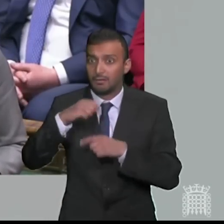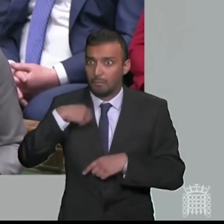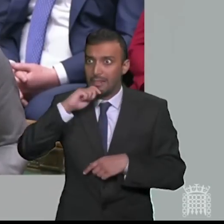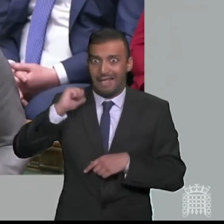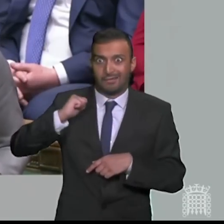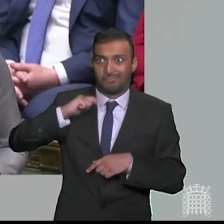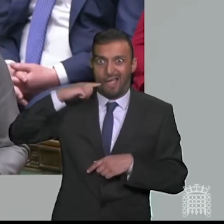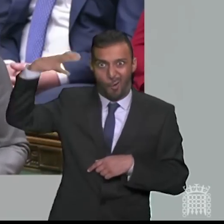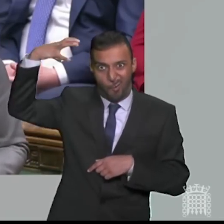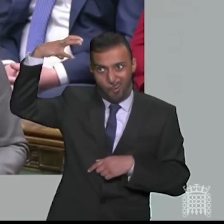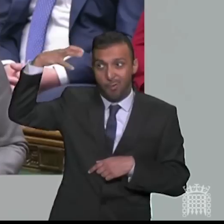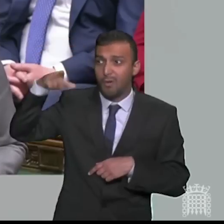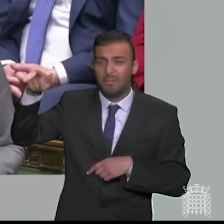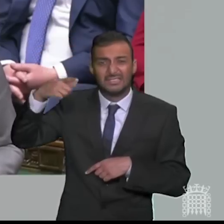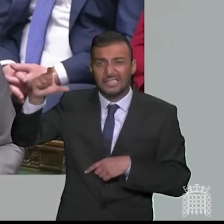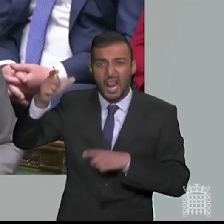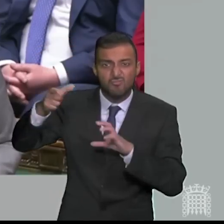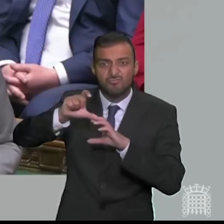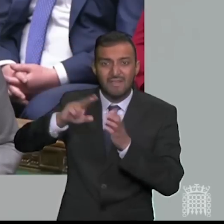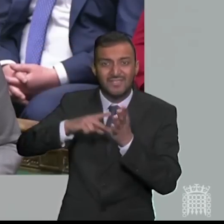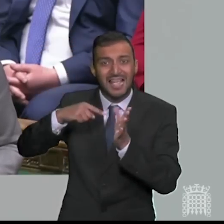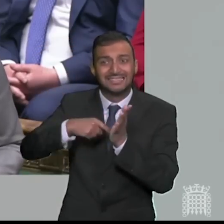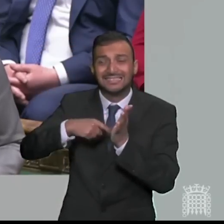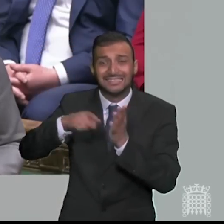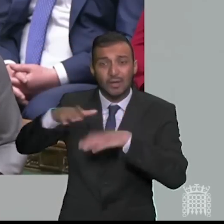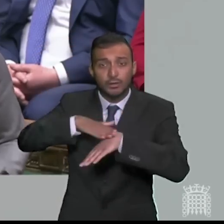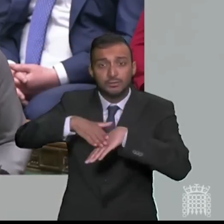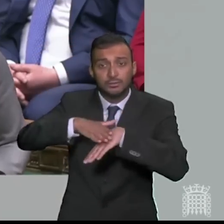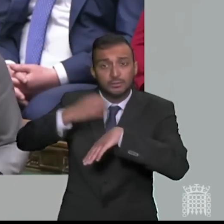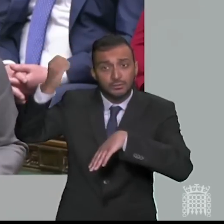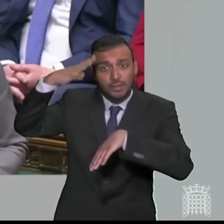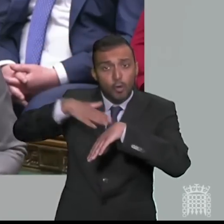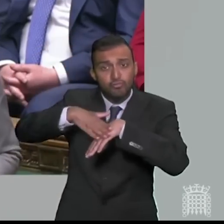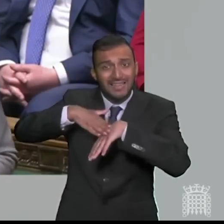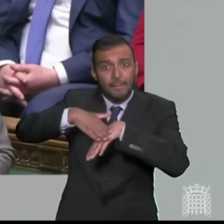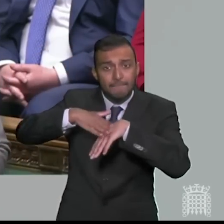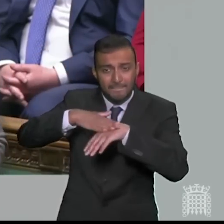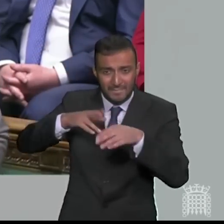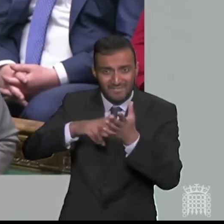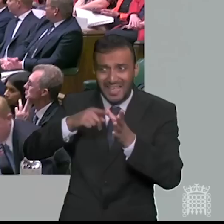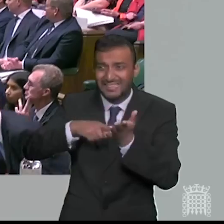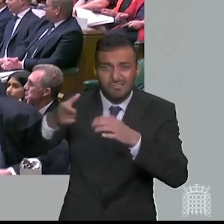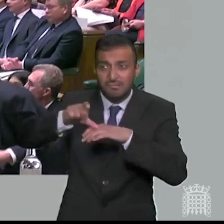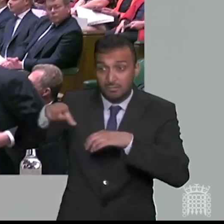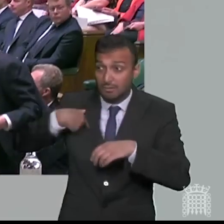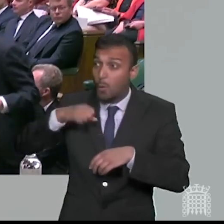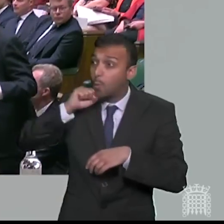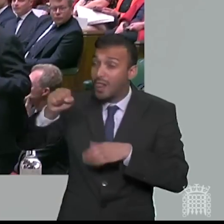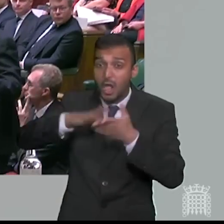remove VAT on high-factor sunscreen to save lives and to support the NHS as they celebrate their 75th